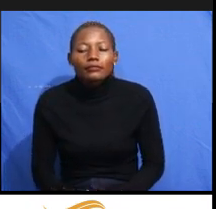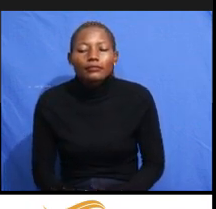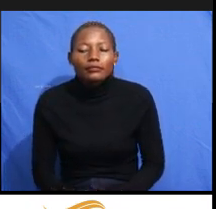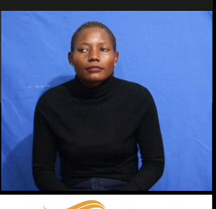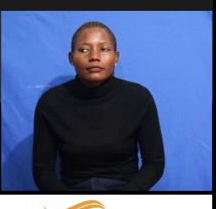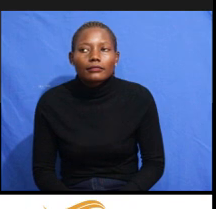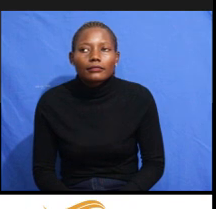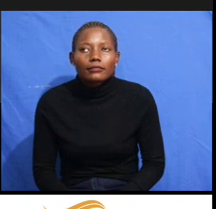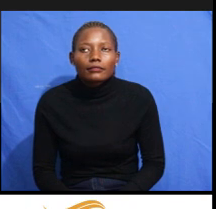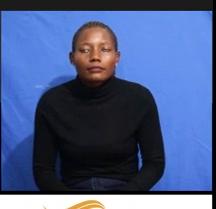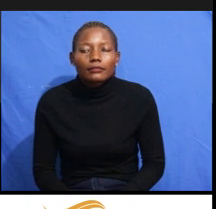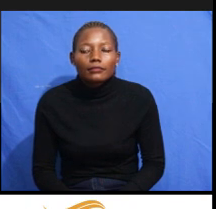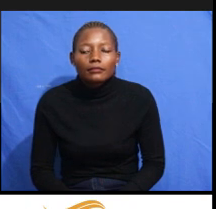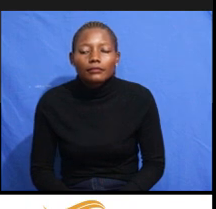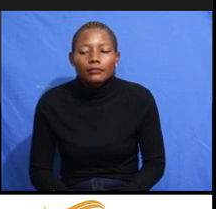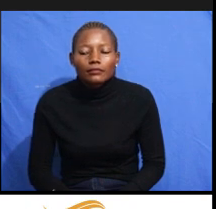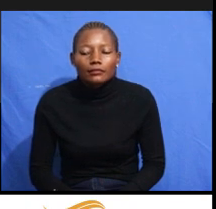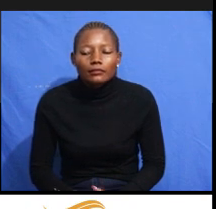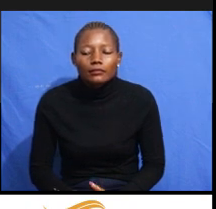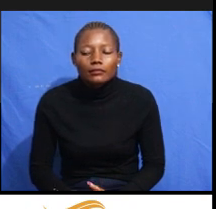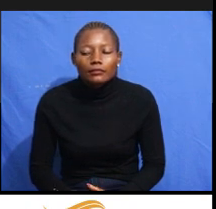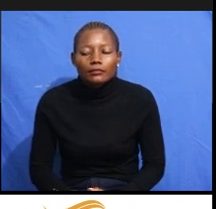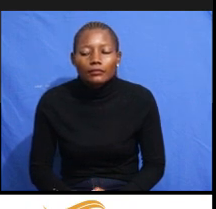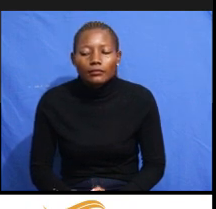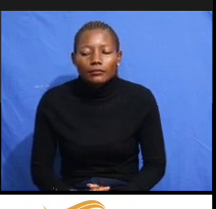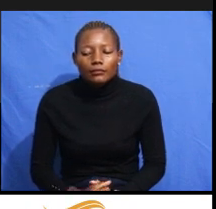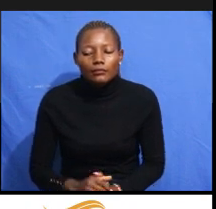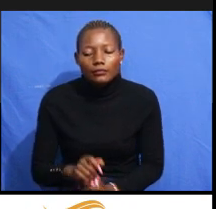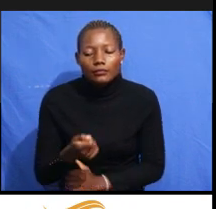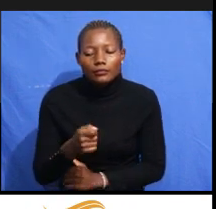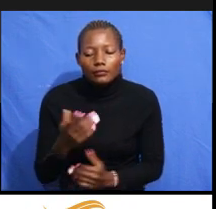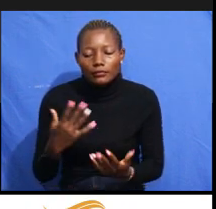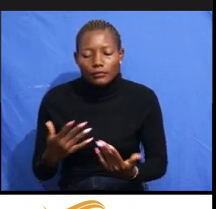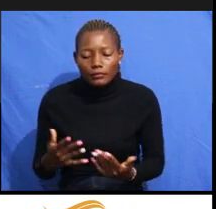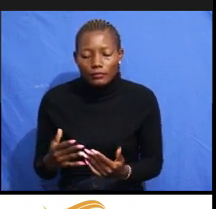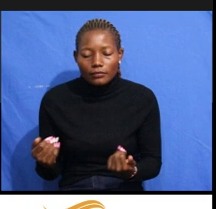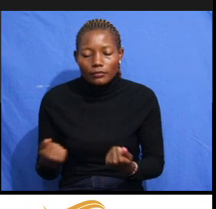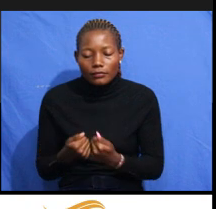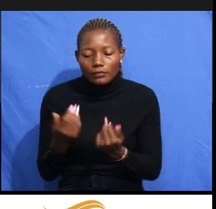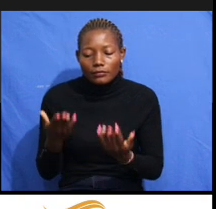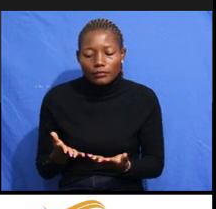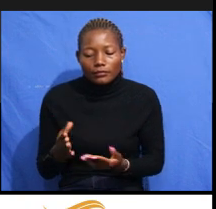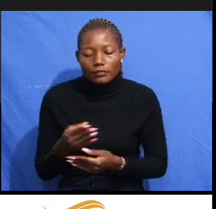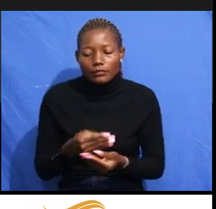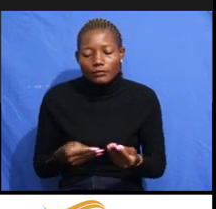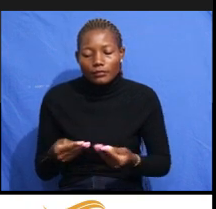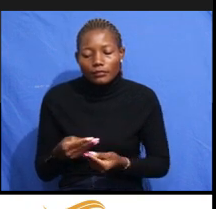Because the key thing at the capillary beds is the exchange.